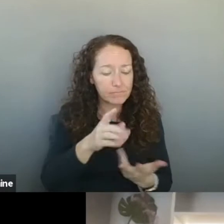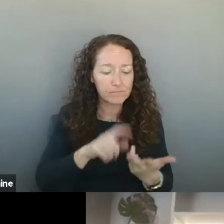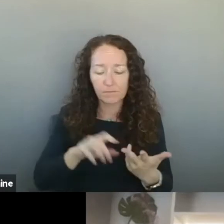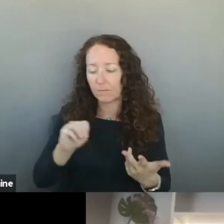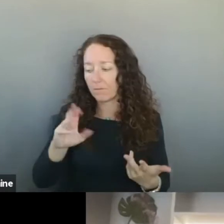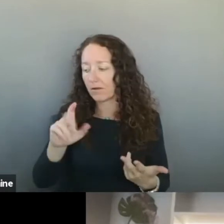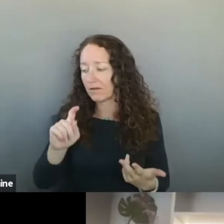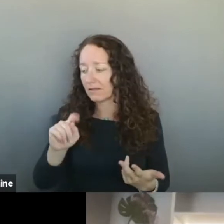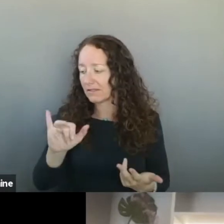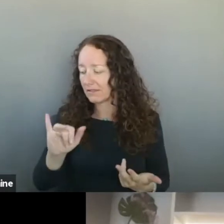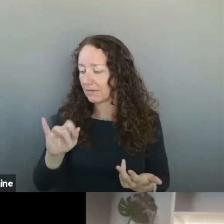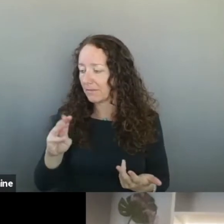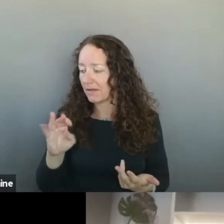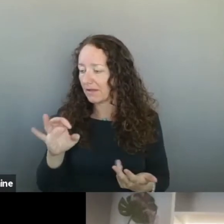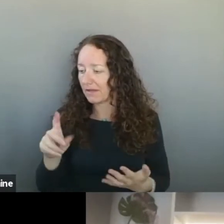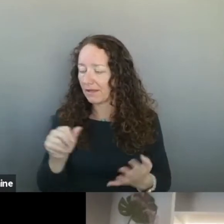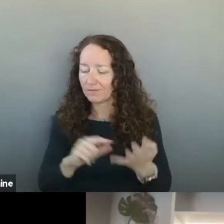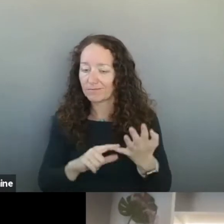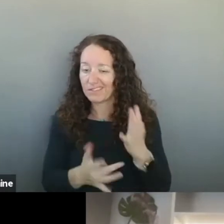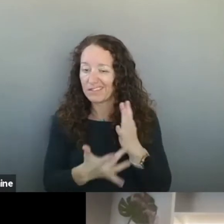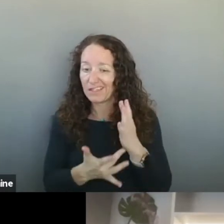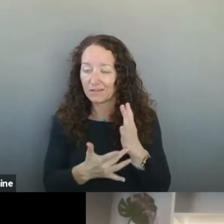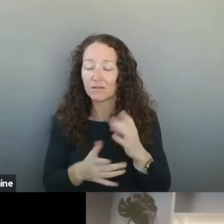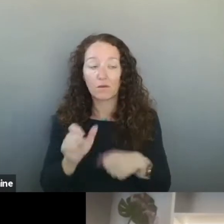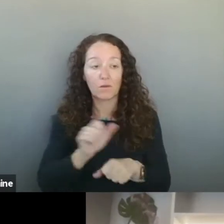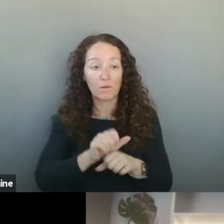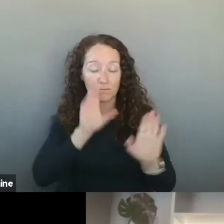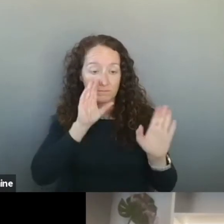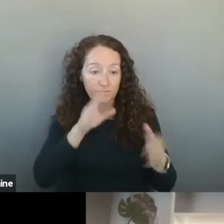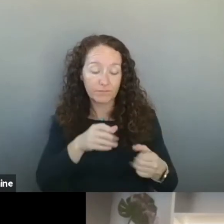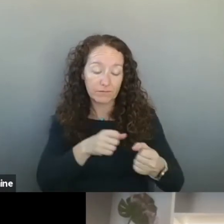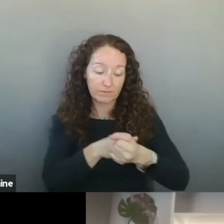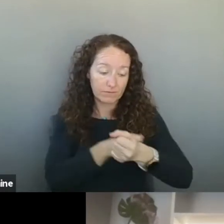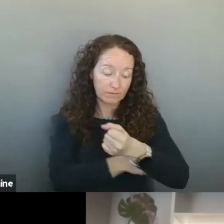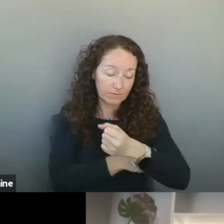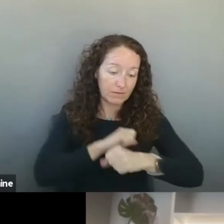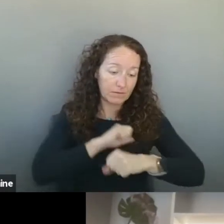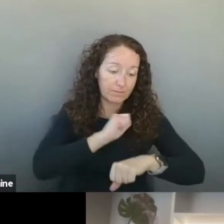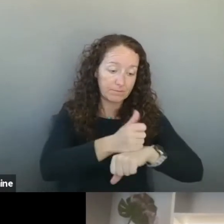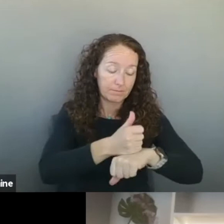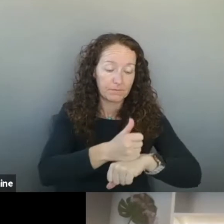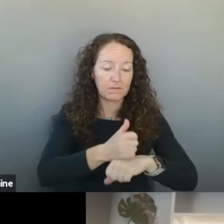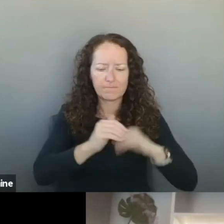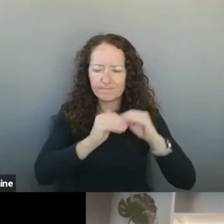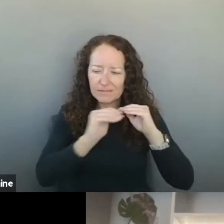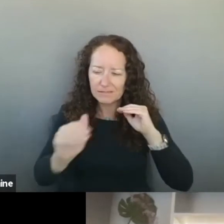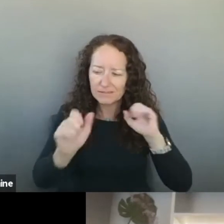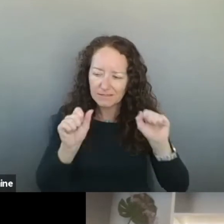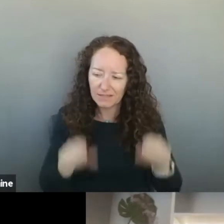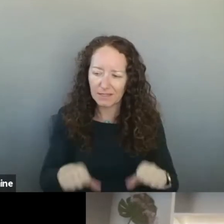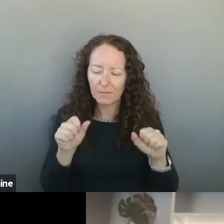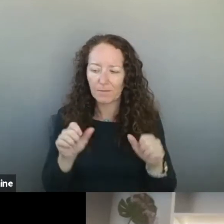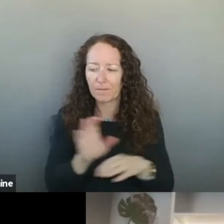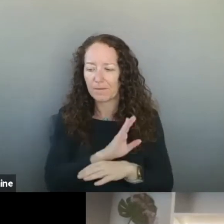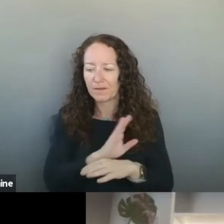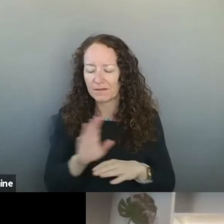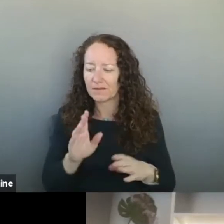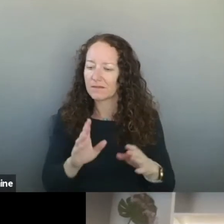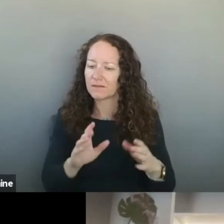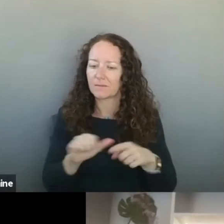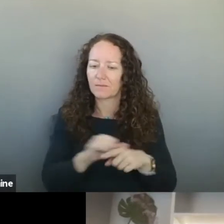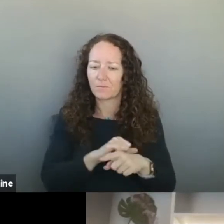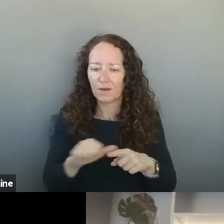on inspiring and creating sustainable business practices in the formation of innovative, diverse, and groundbreaking